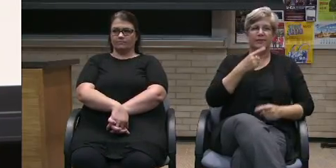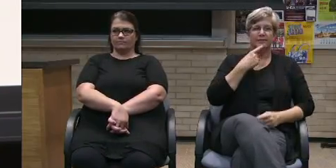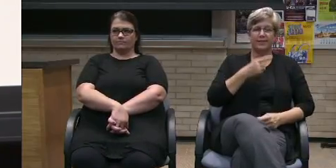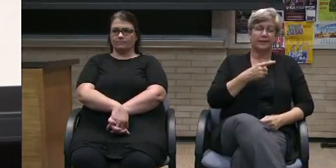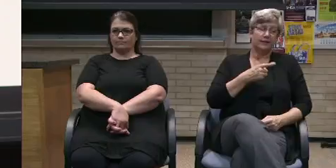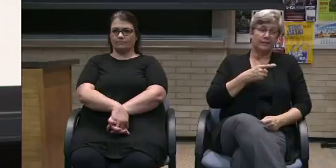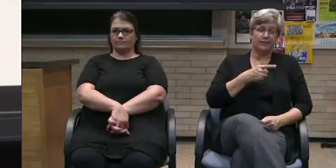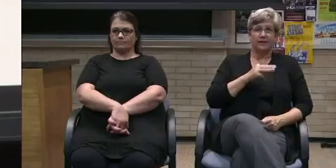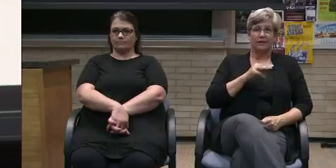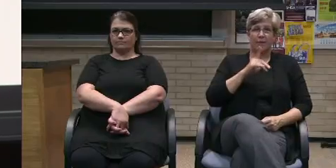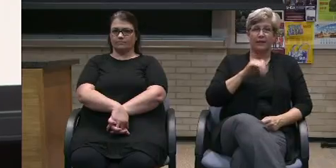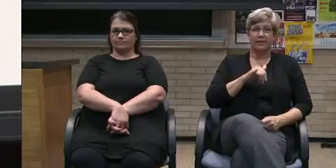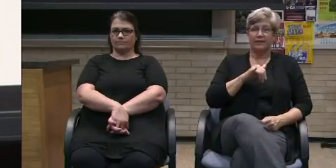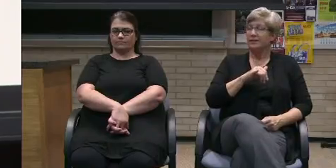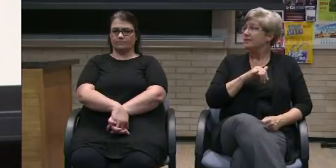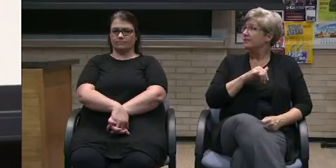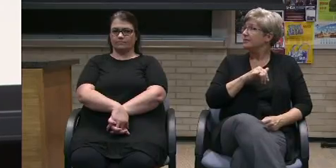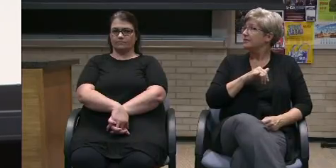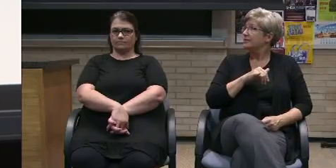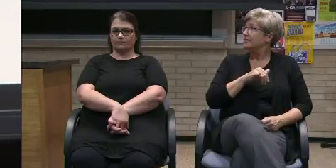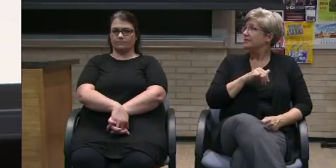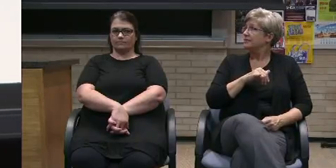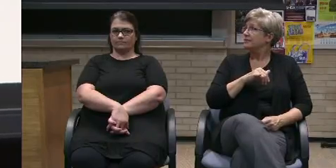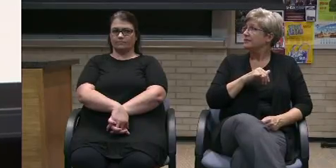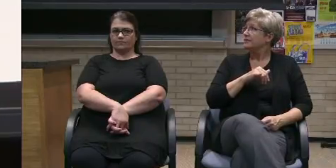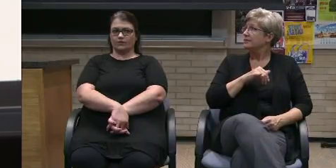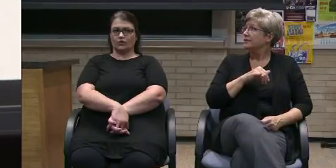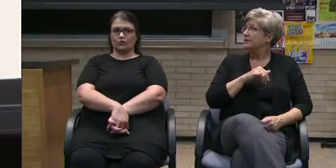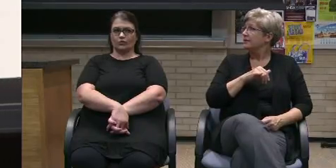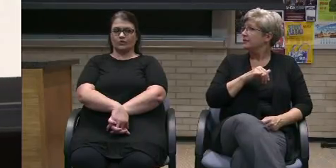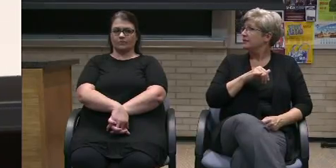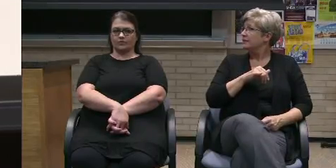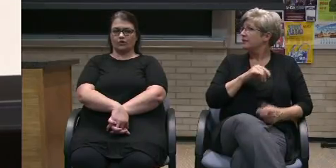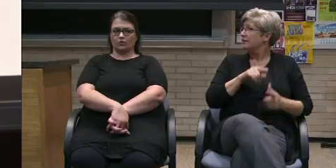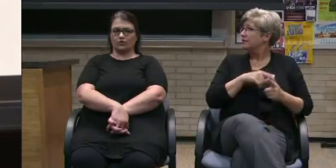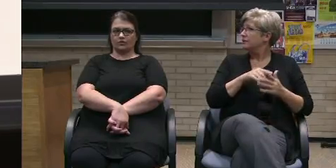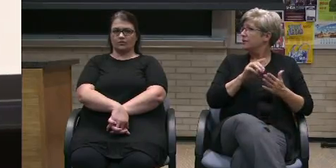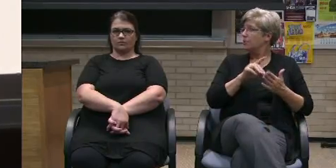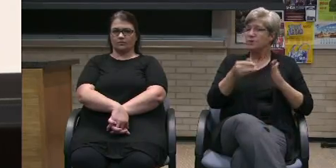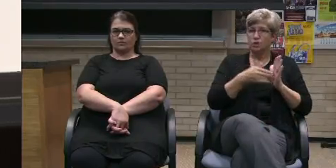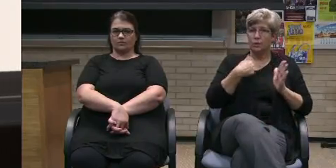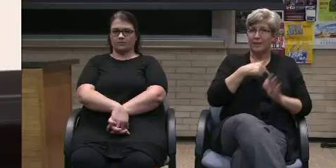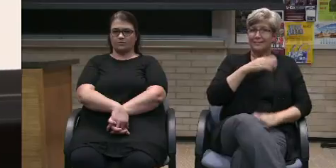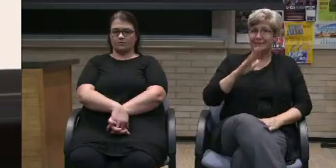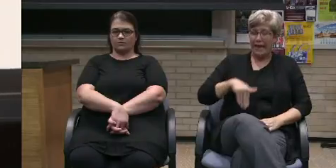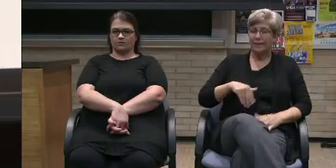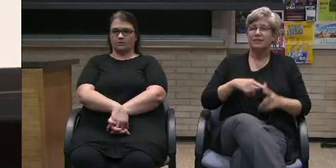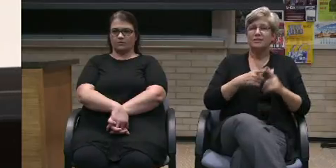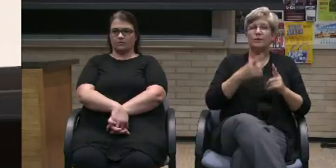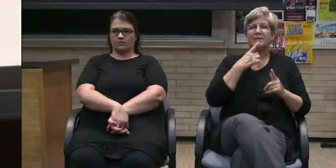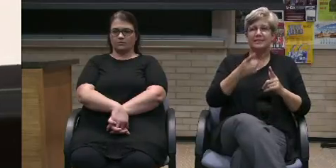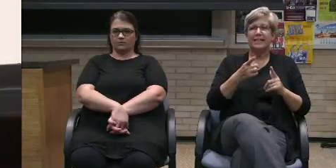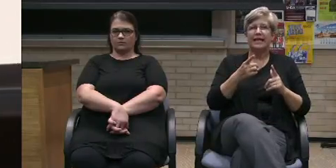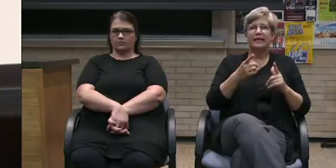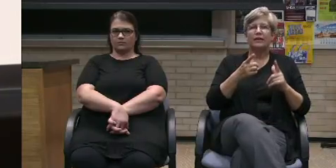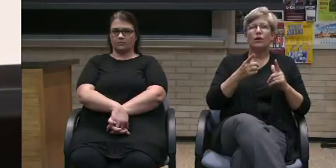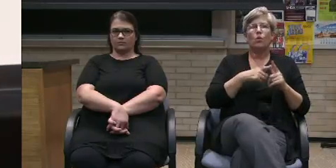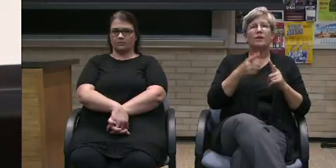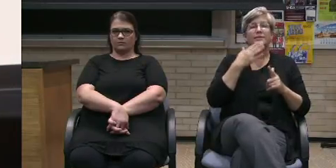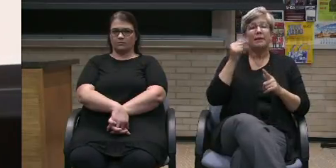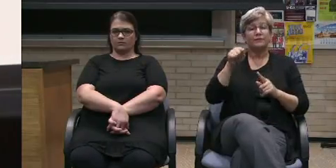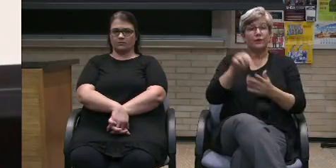her, no one's used the word students yet. And what she said is, you ever notice that as soon as we ask, well, what's going to serve the students